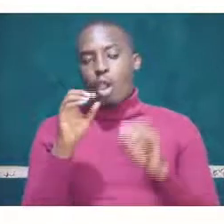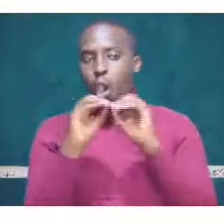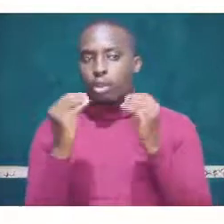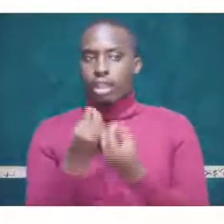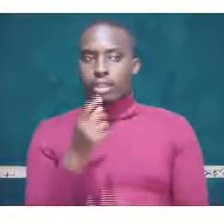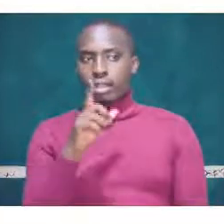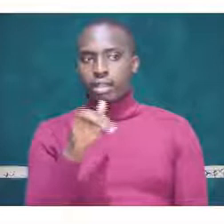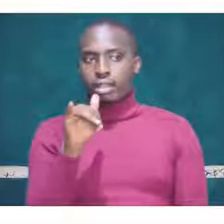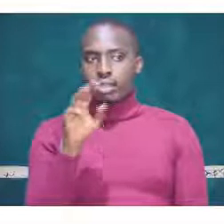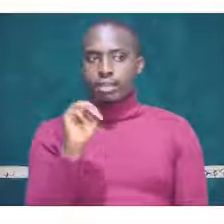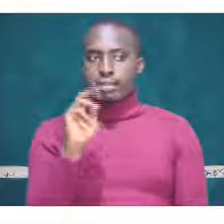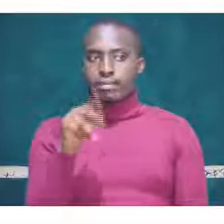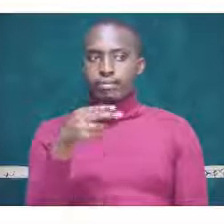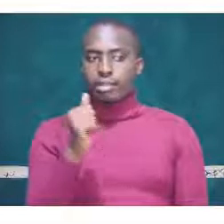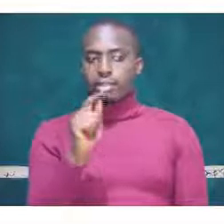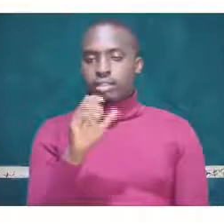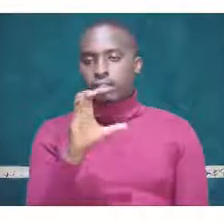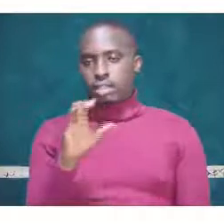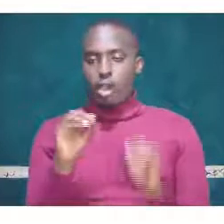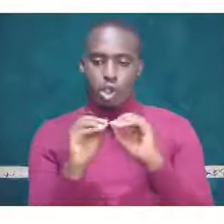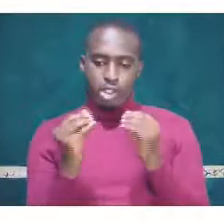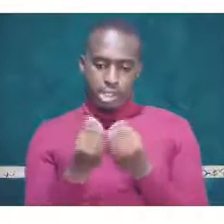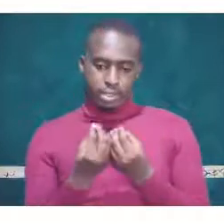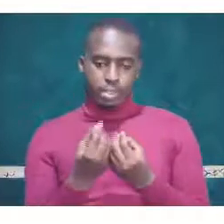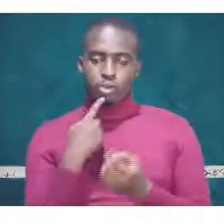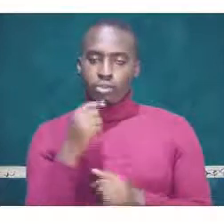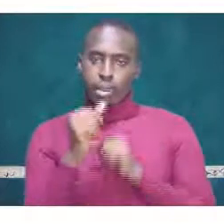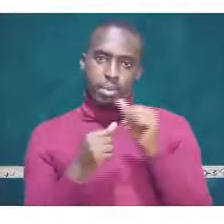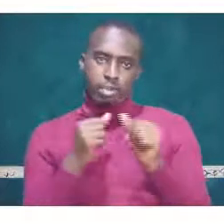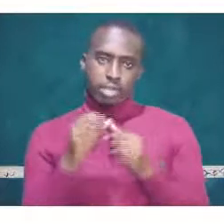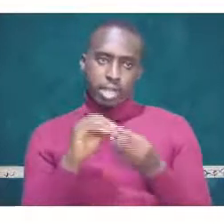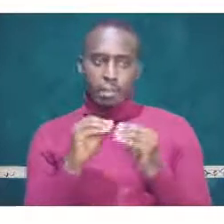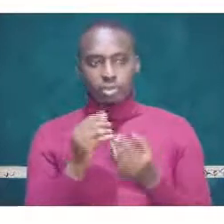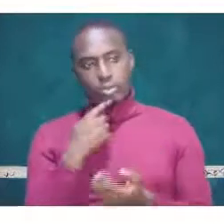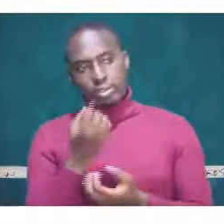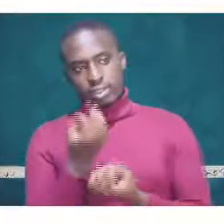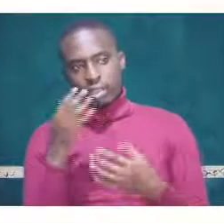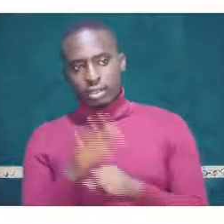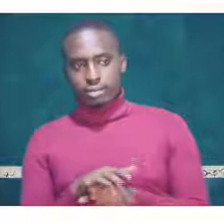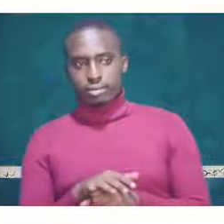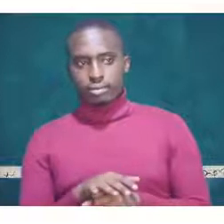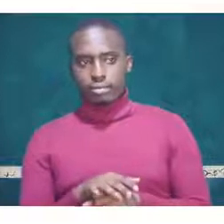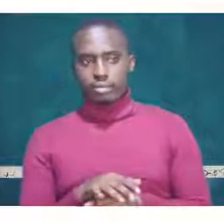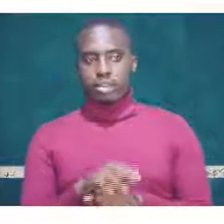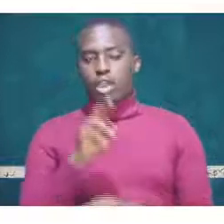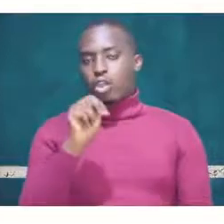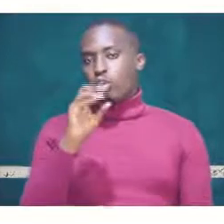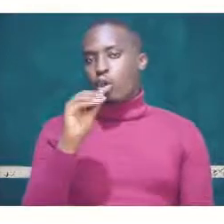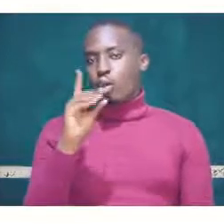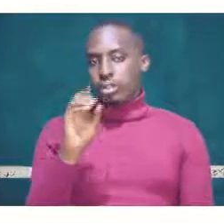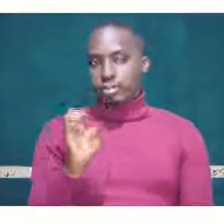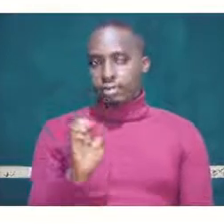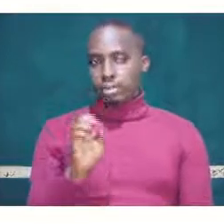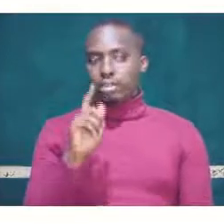it, a number of lymphatic organs. We talked about a number of lymphatic organs. I talked about the lymph nodes. I